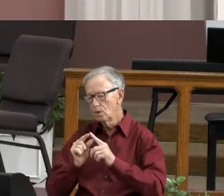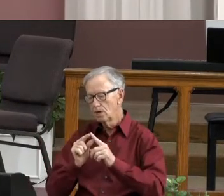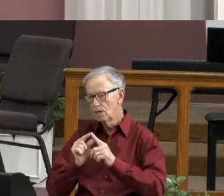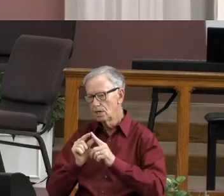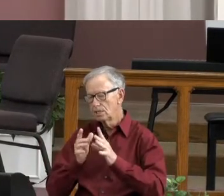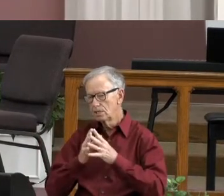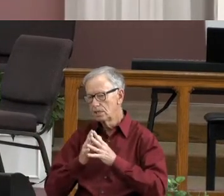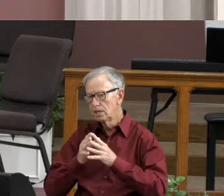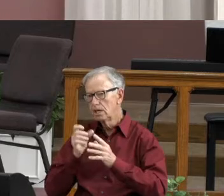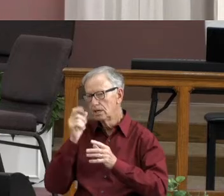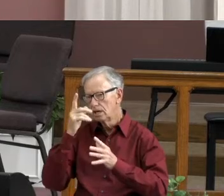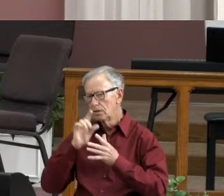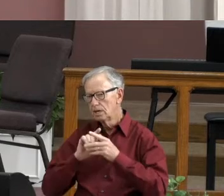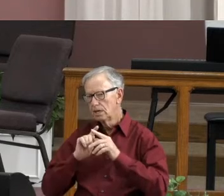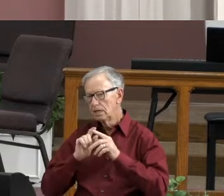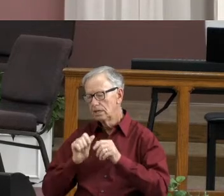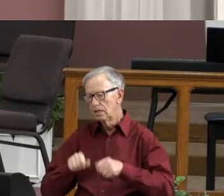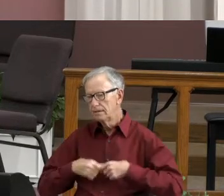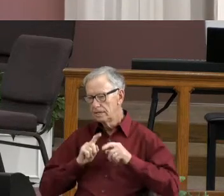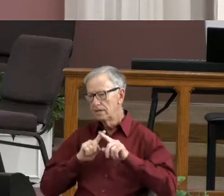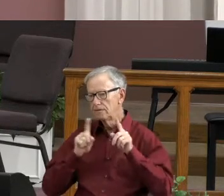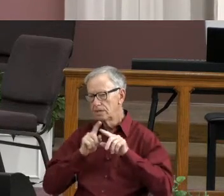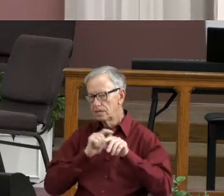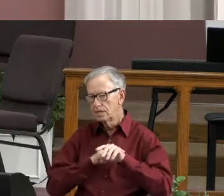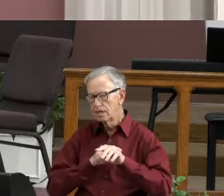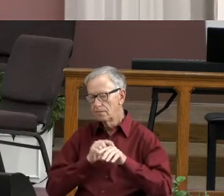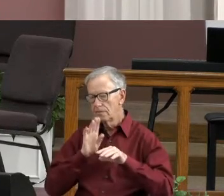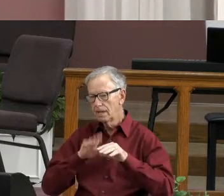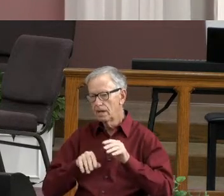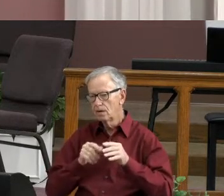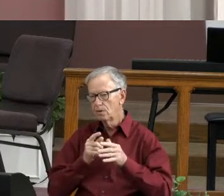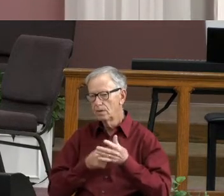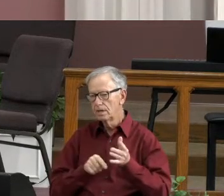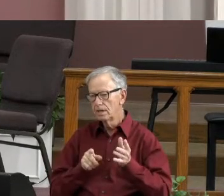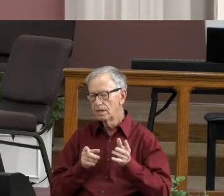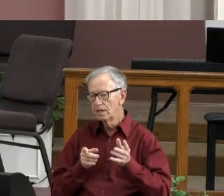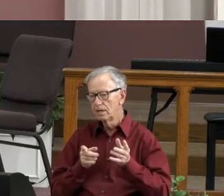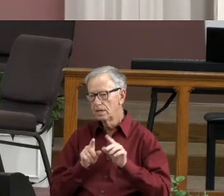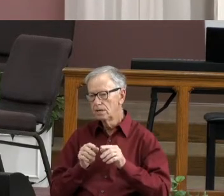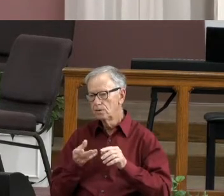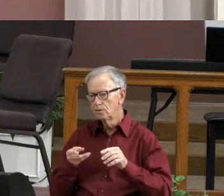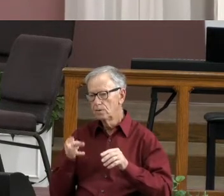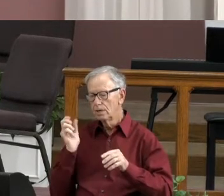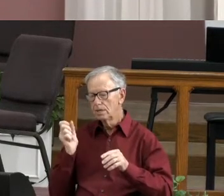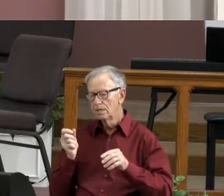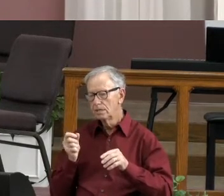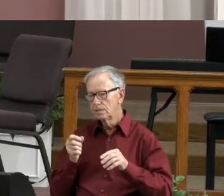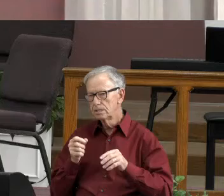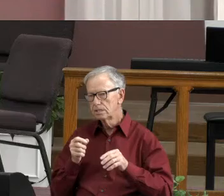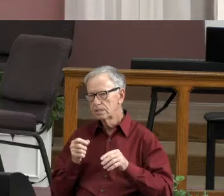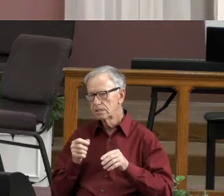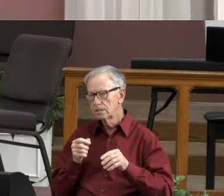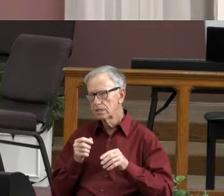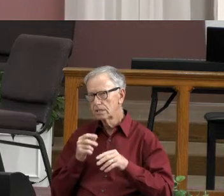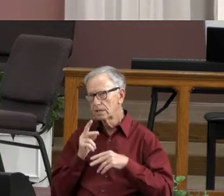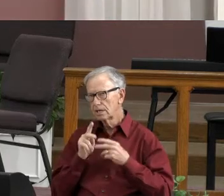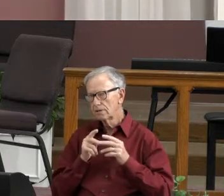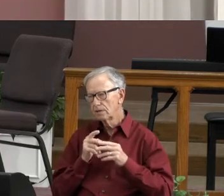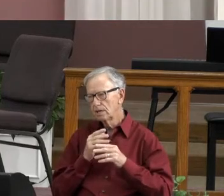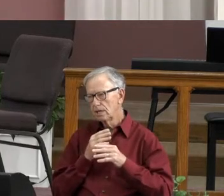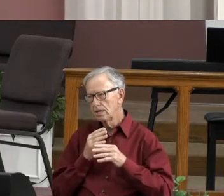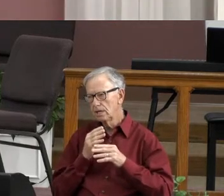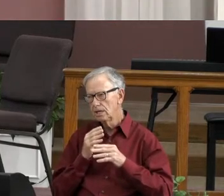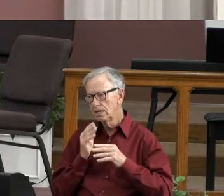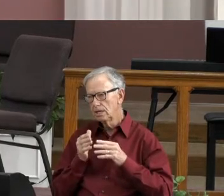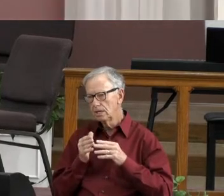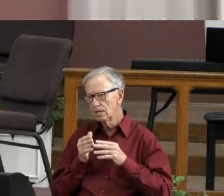Recognize that we're living in a different time than what this was. This is coming on the heels, if you'll look in your scripture, on the heels